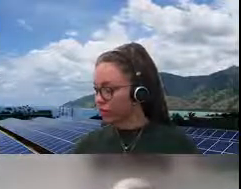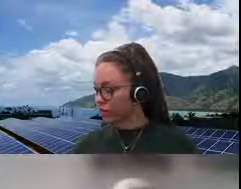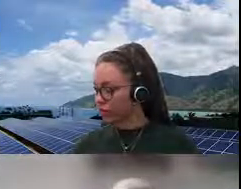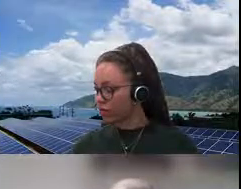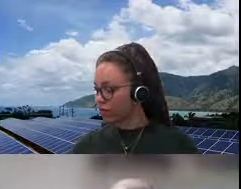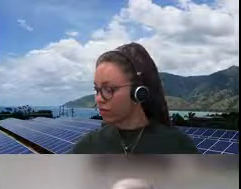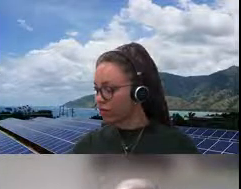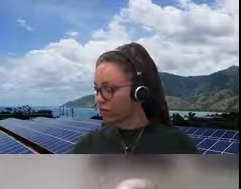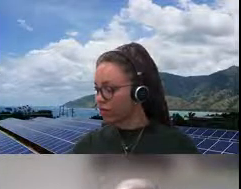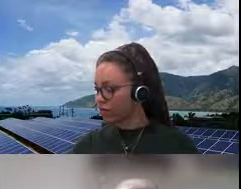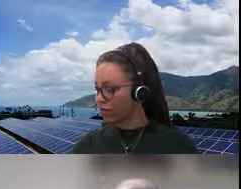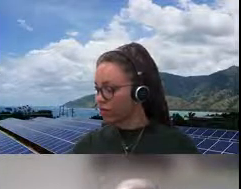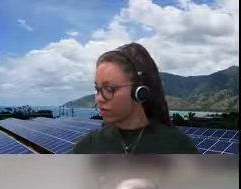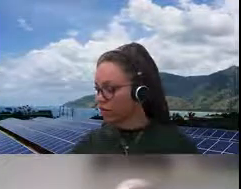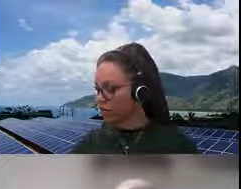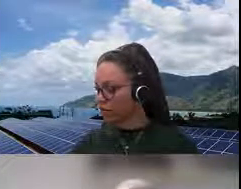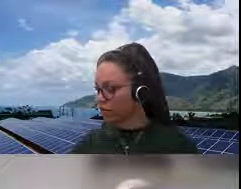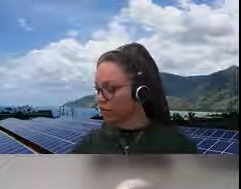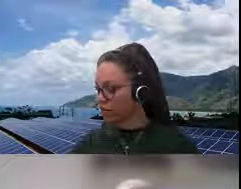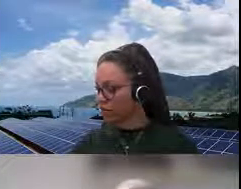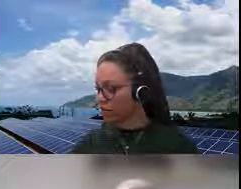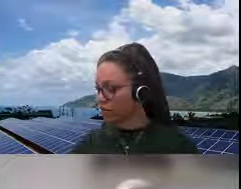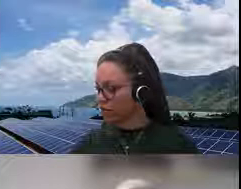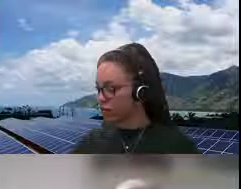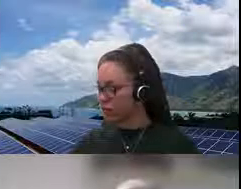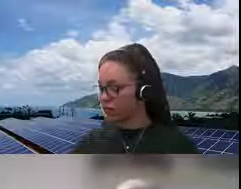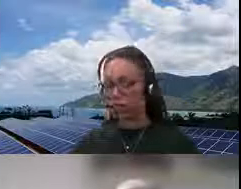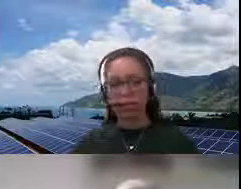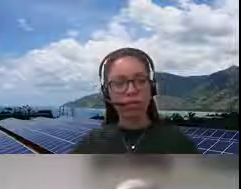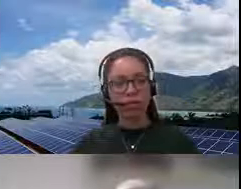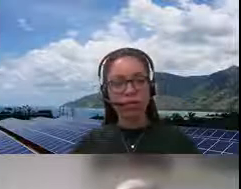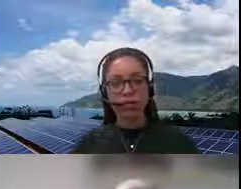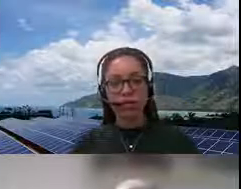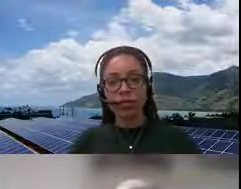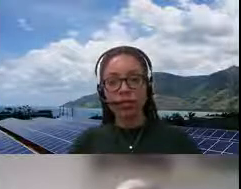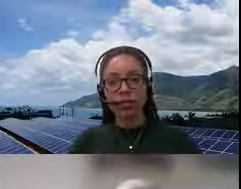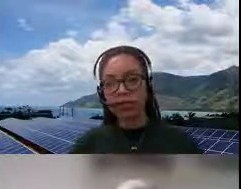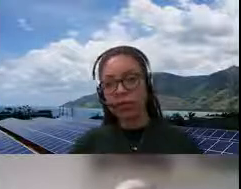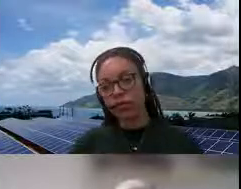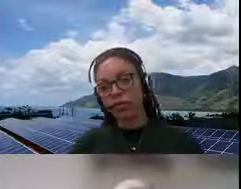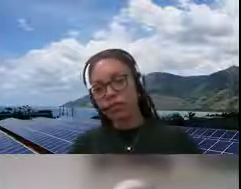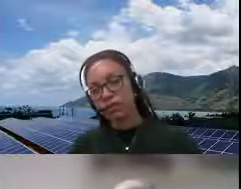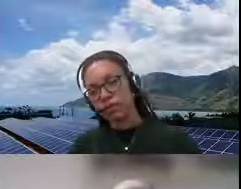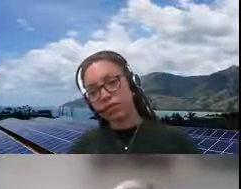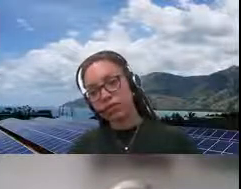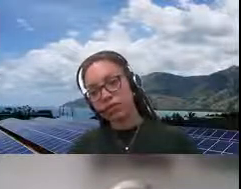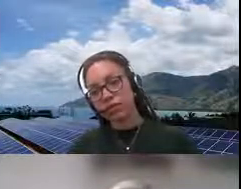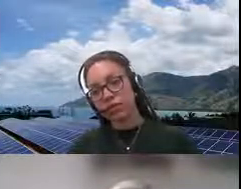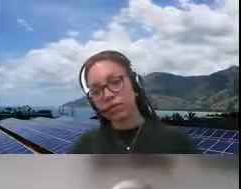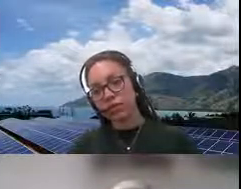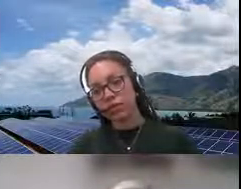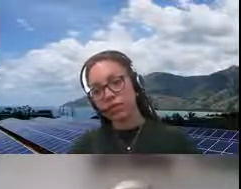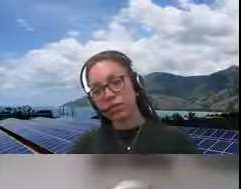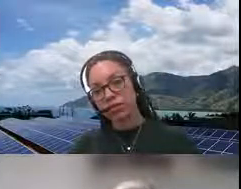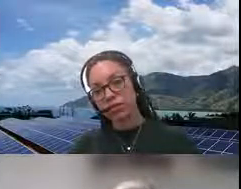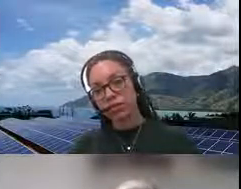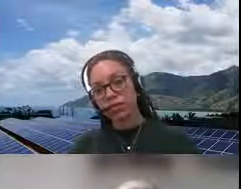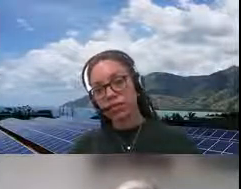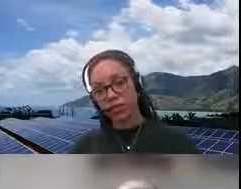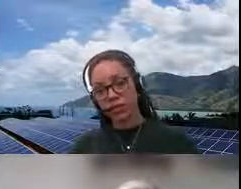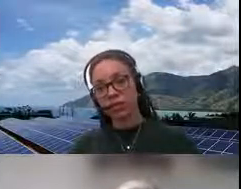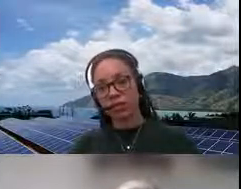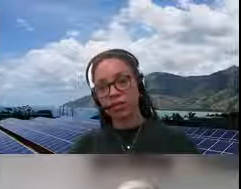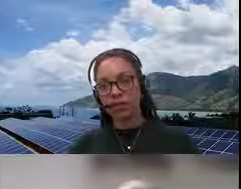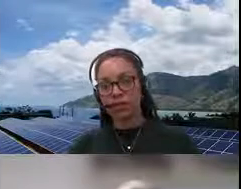funded or that are already existing in the market and considers what new things the proposed project